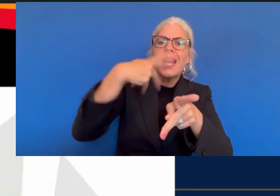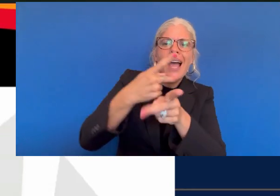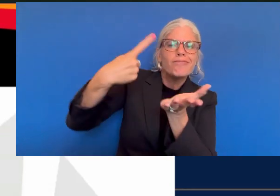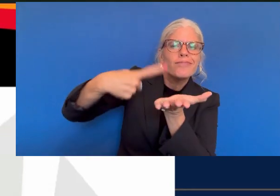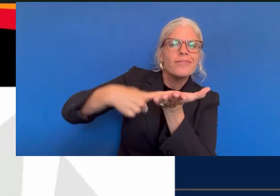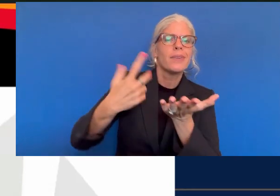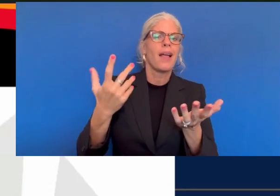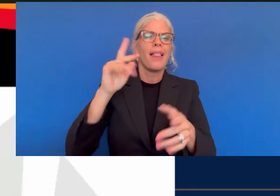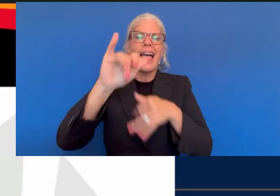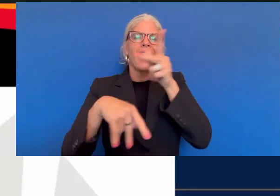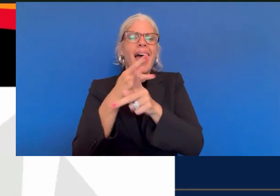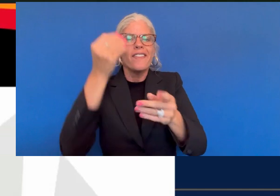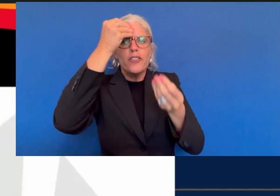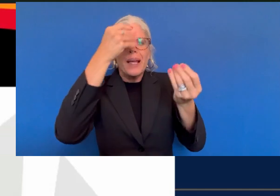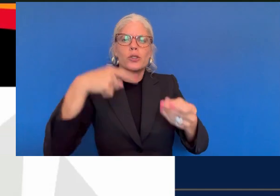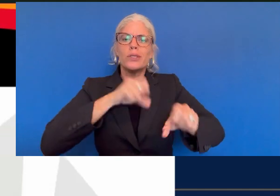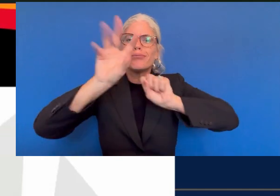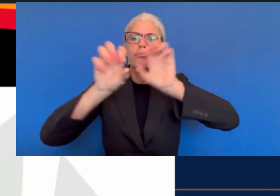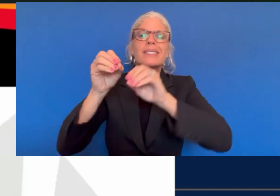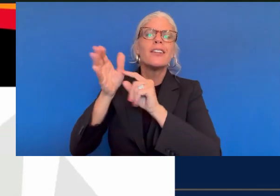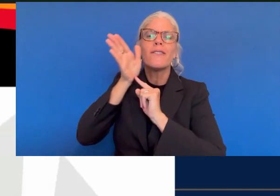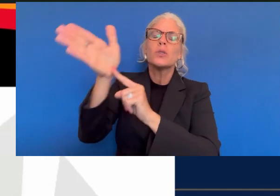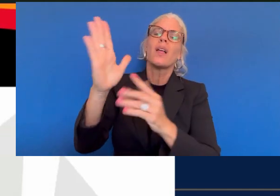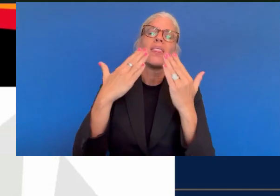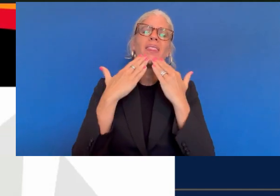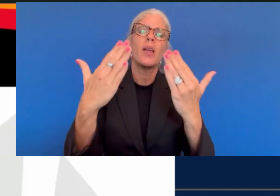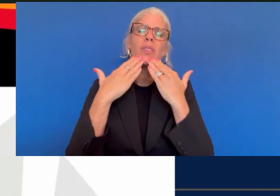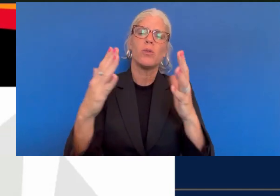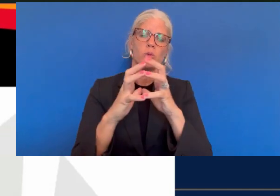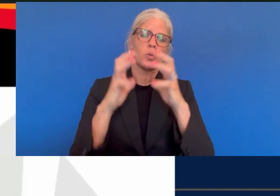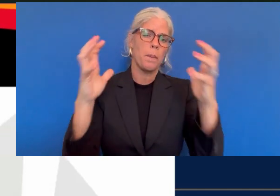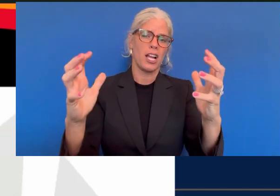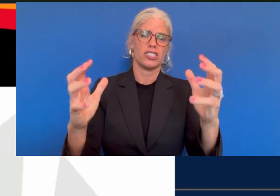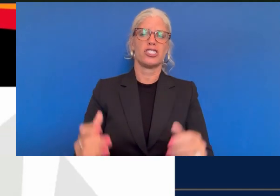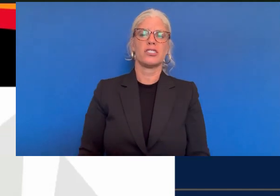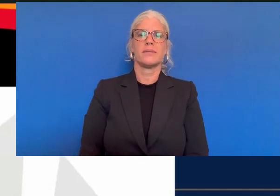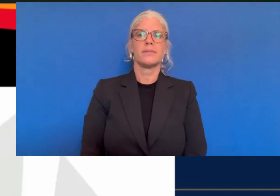at the content and the format that we'll be presenting in the future. So thank you so